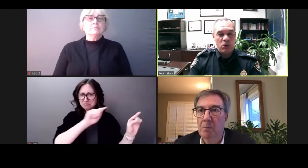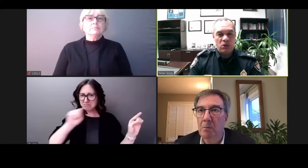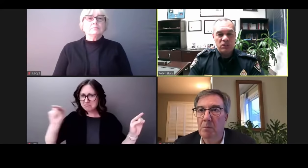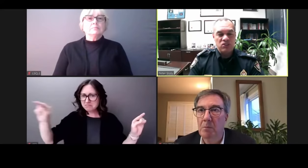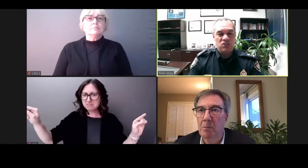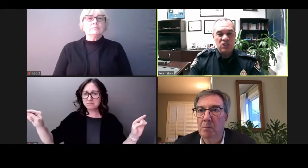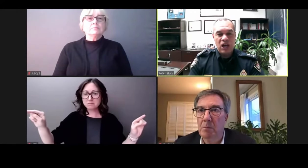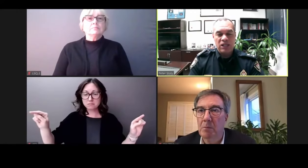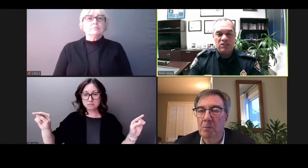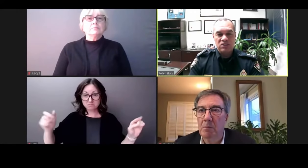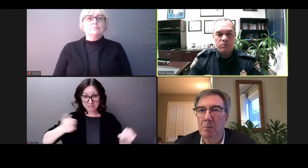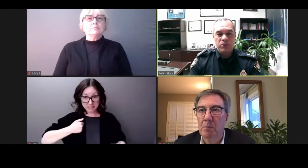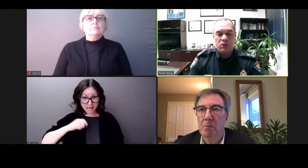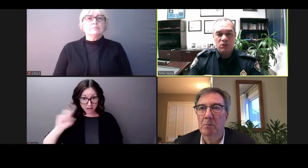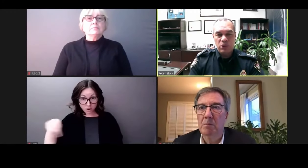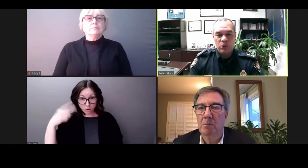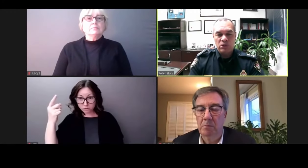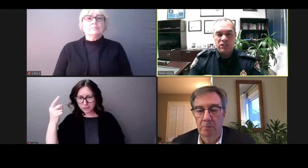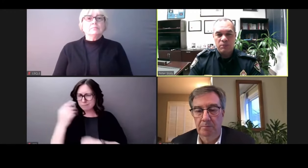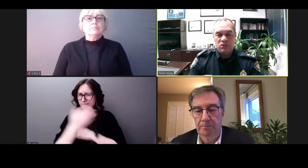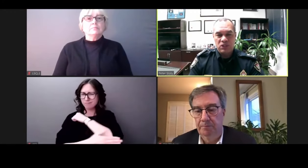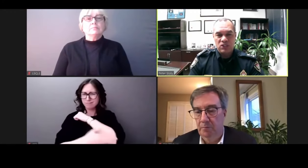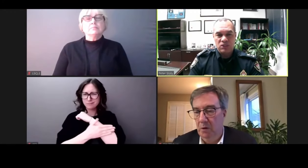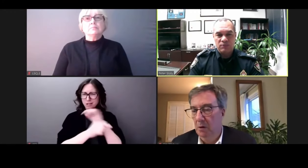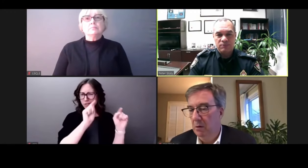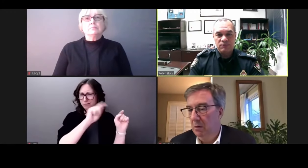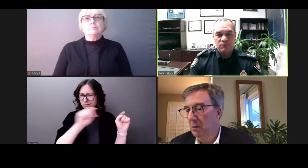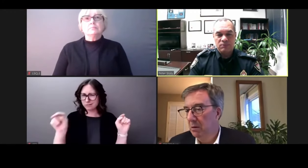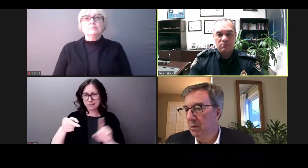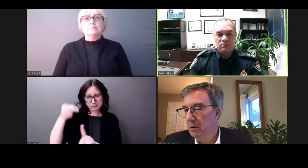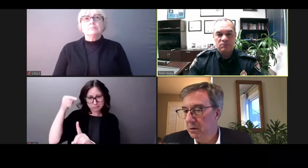of the world. This is not a simple local demonstration.